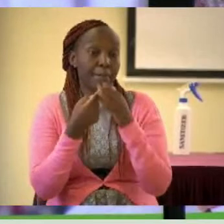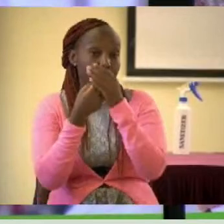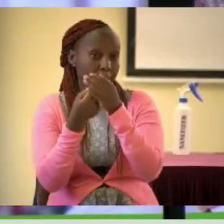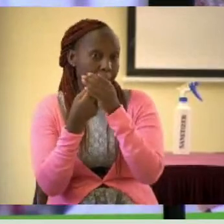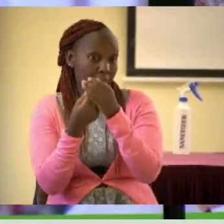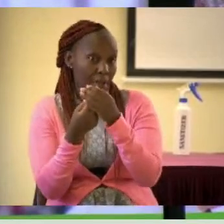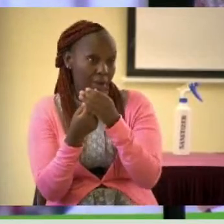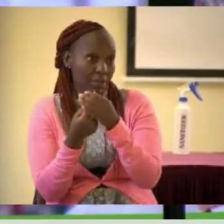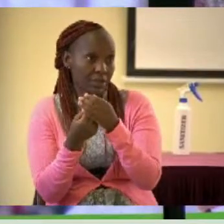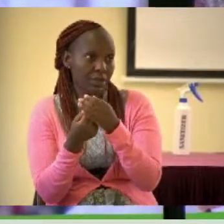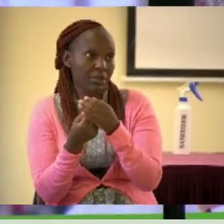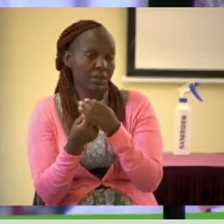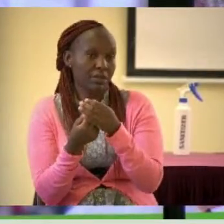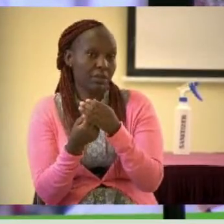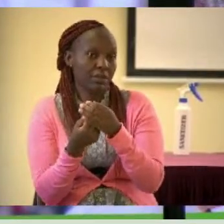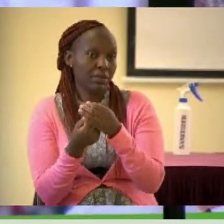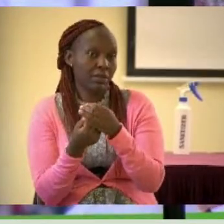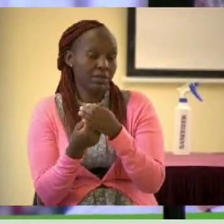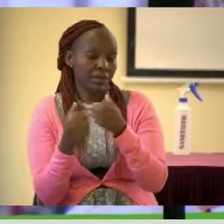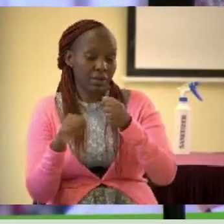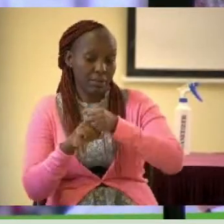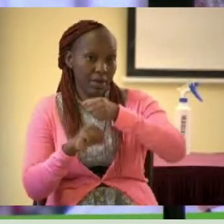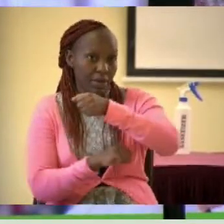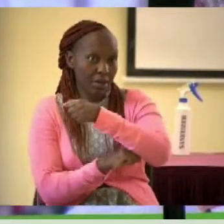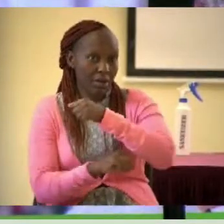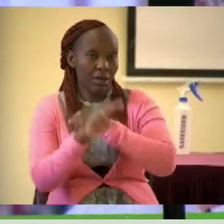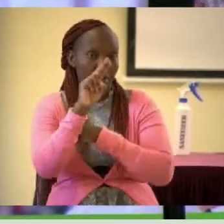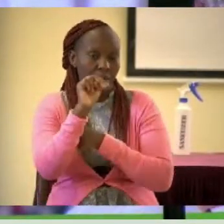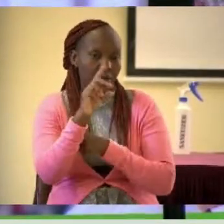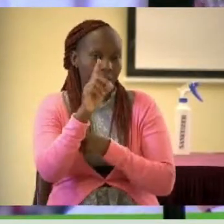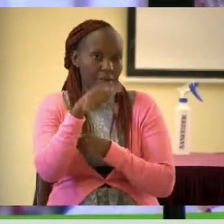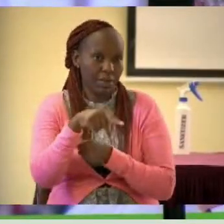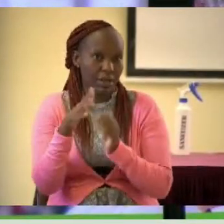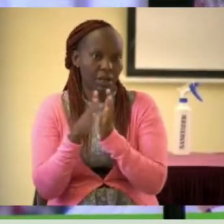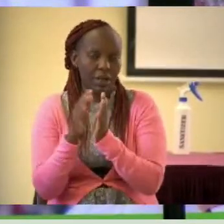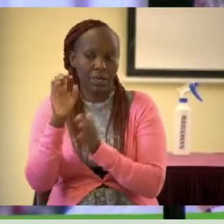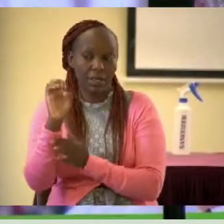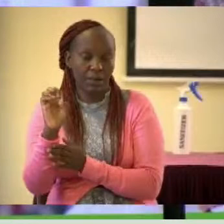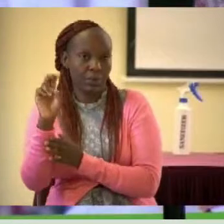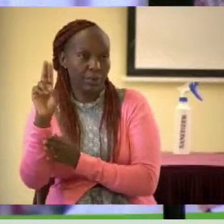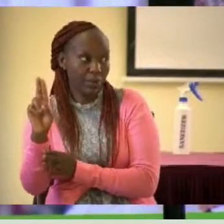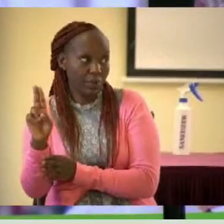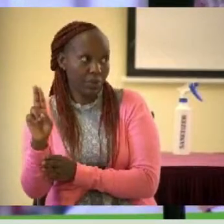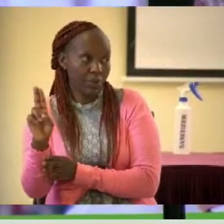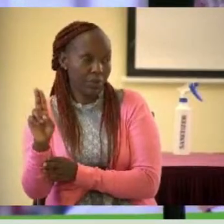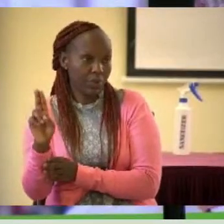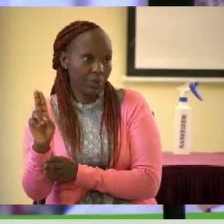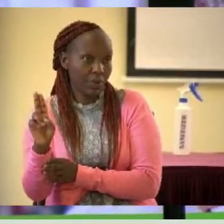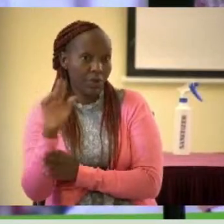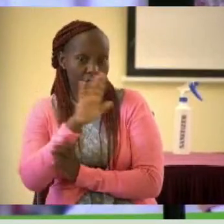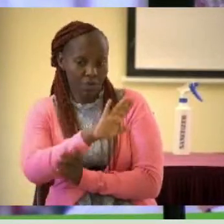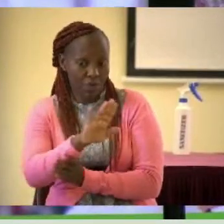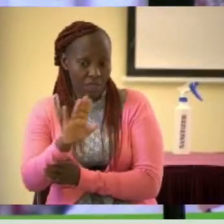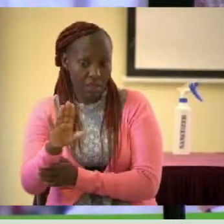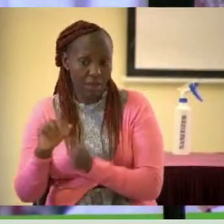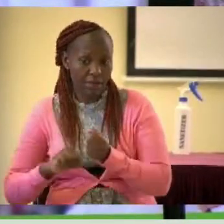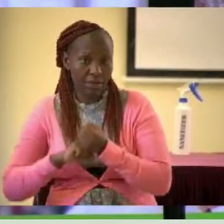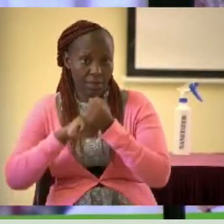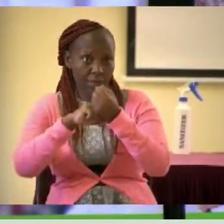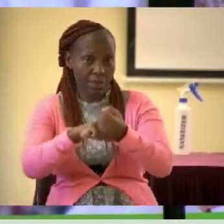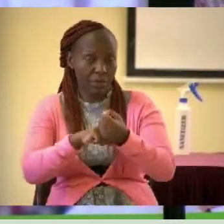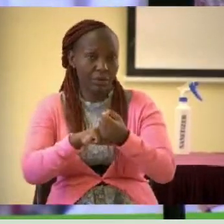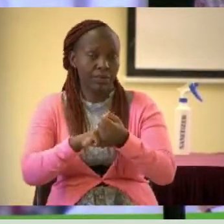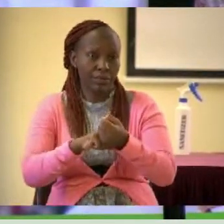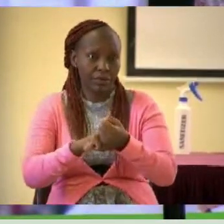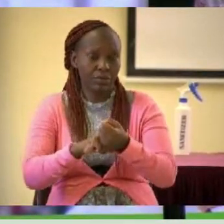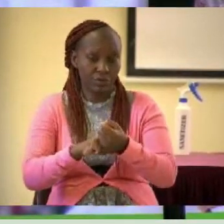partners or sponsors, UNDP and the European Union, for their support